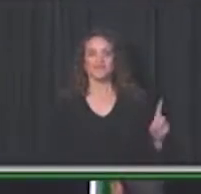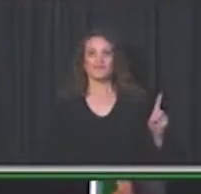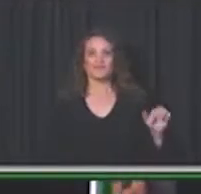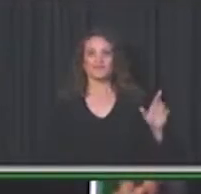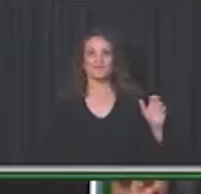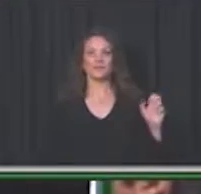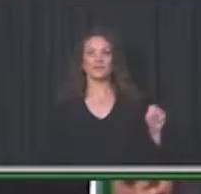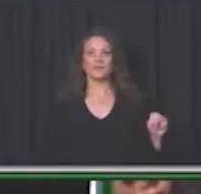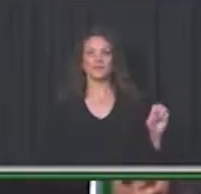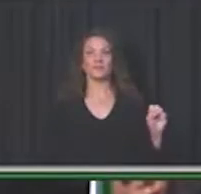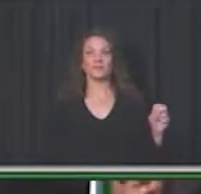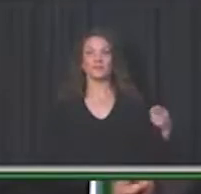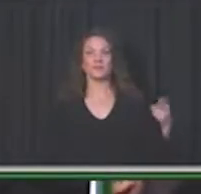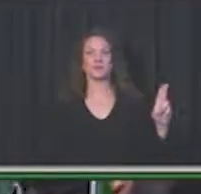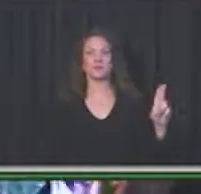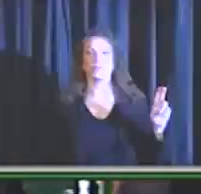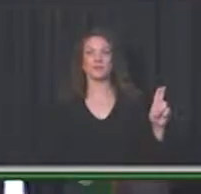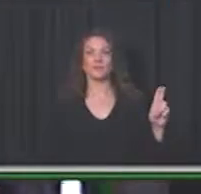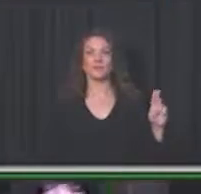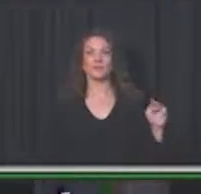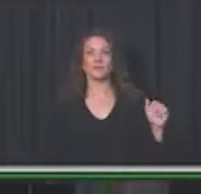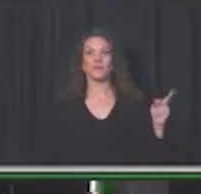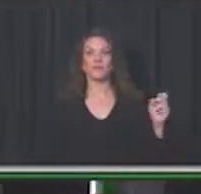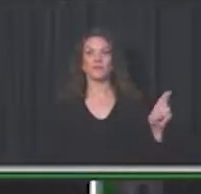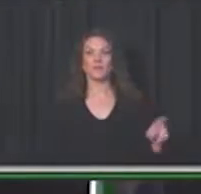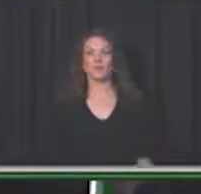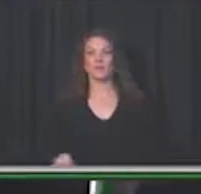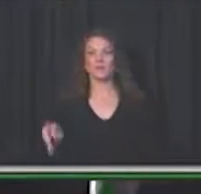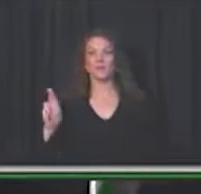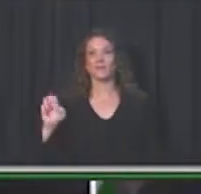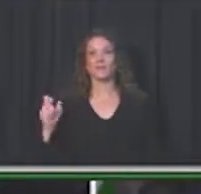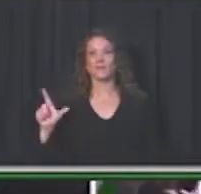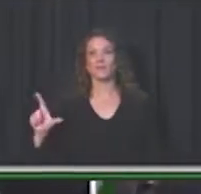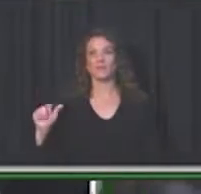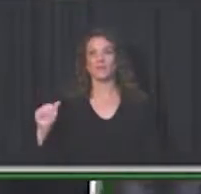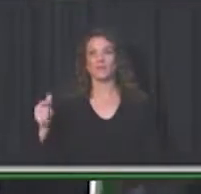Darian Shoemaker. Rachel Agutos.